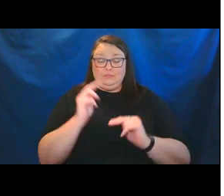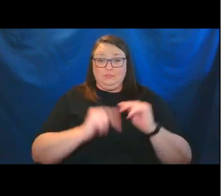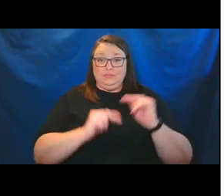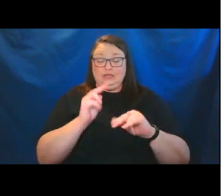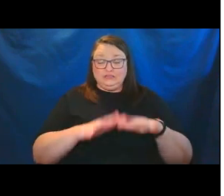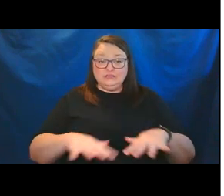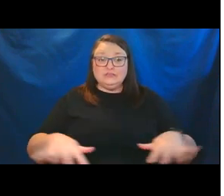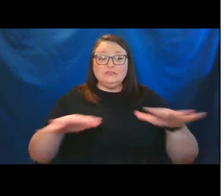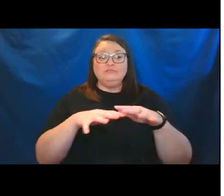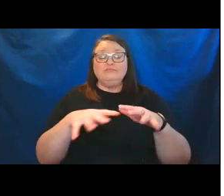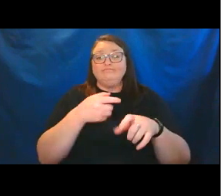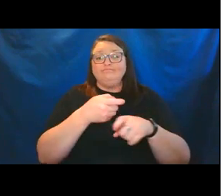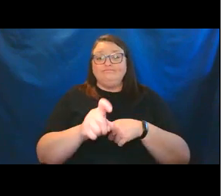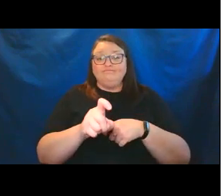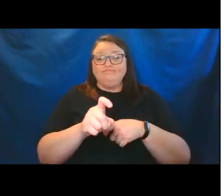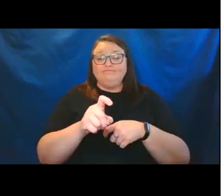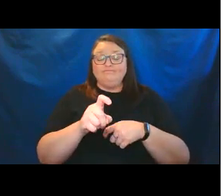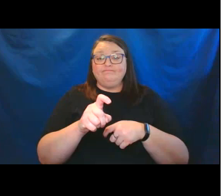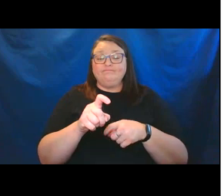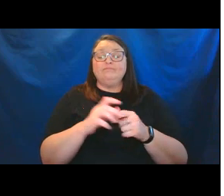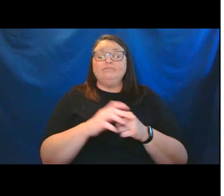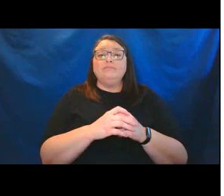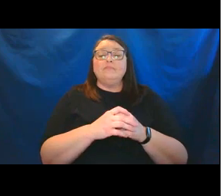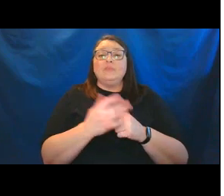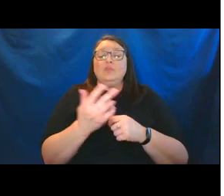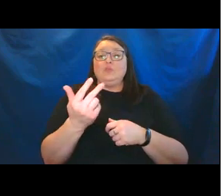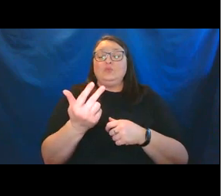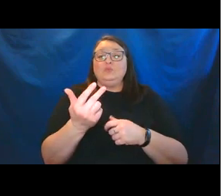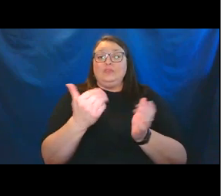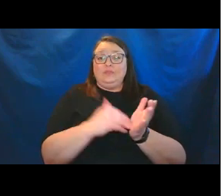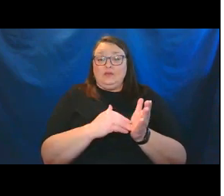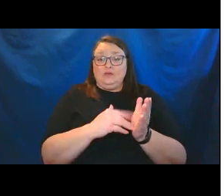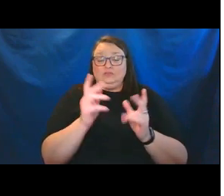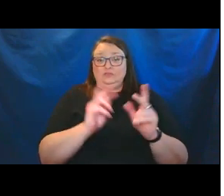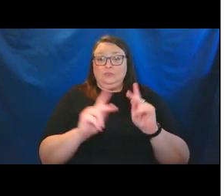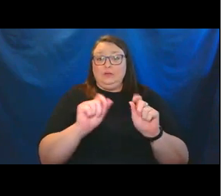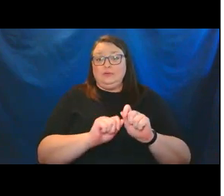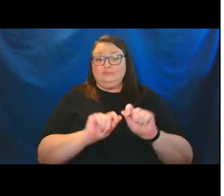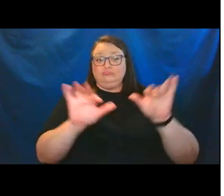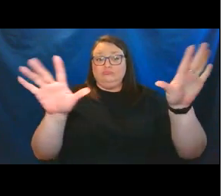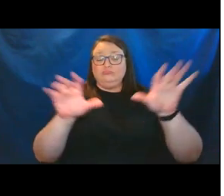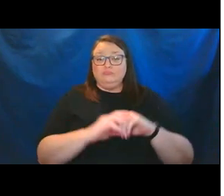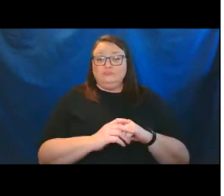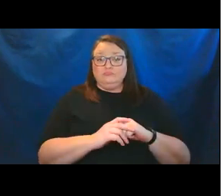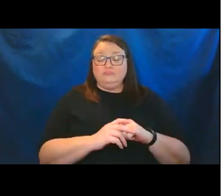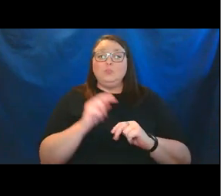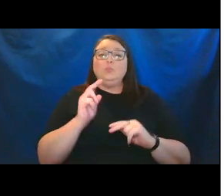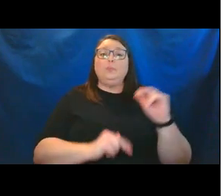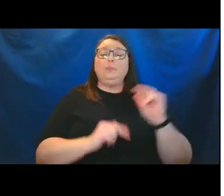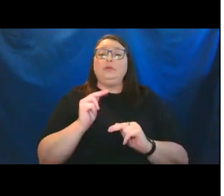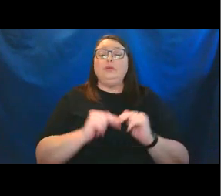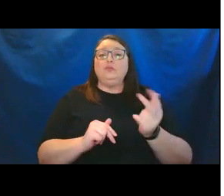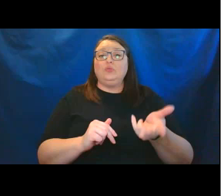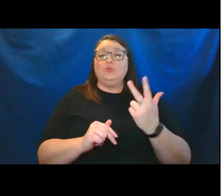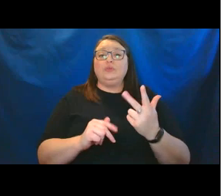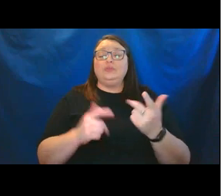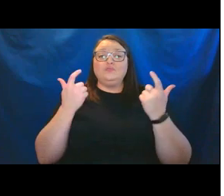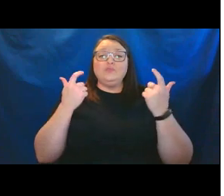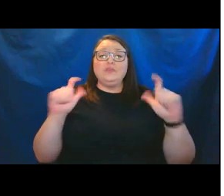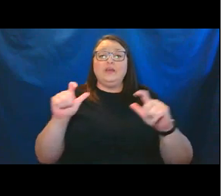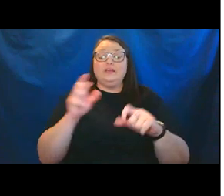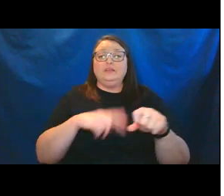was damaged. They've lost 13,000 people out of the region. We are building 3 gigantic